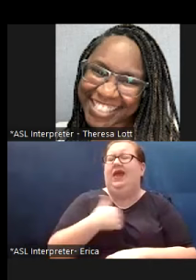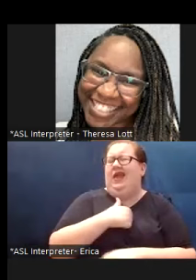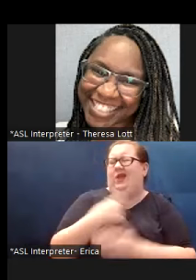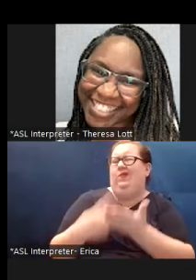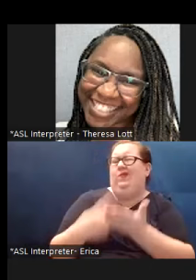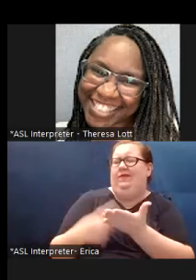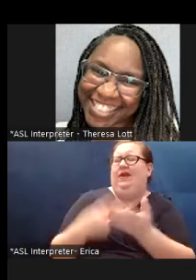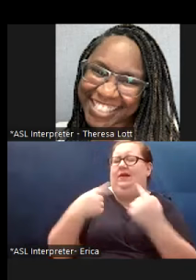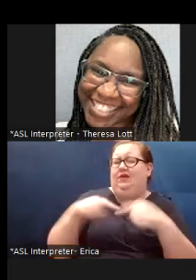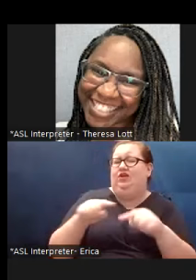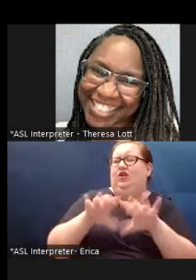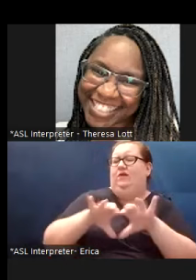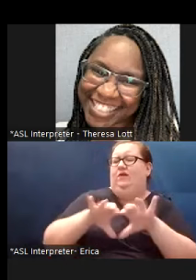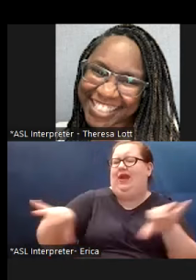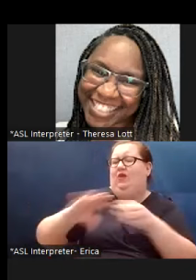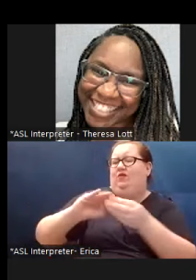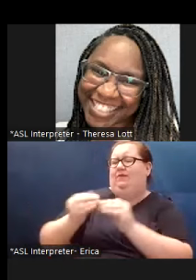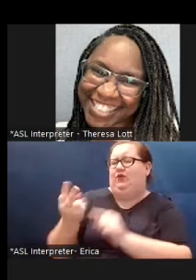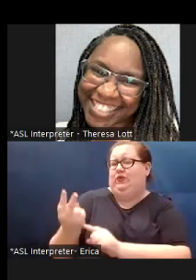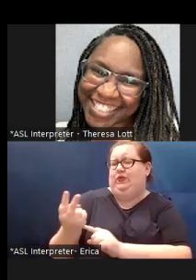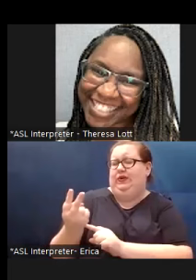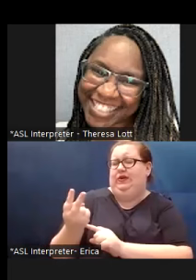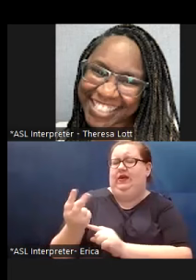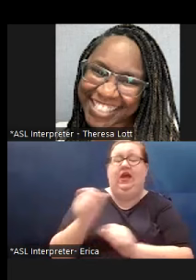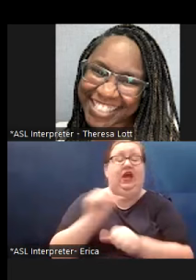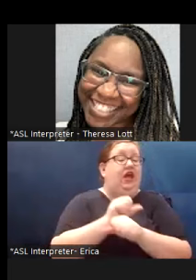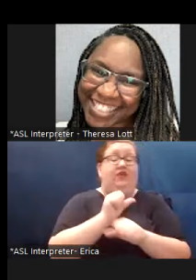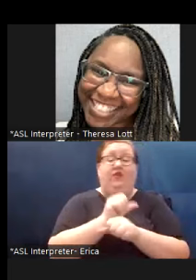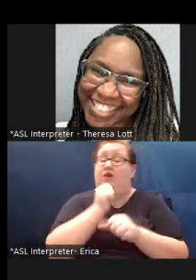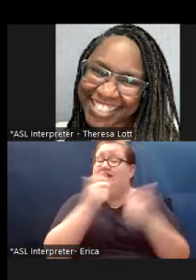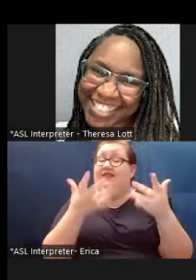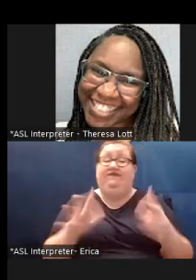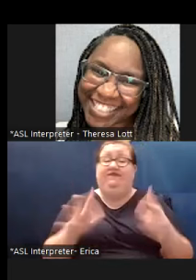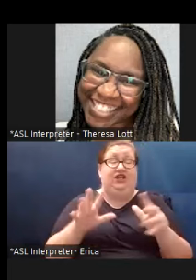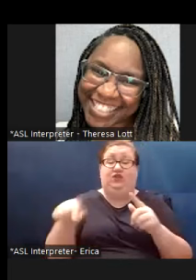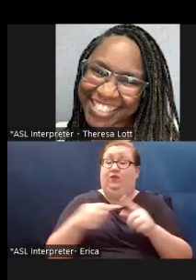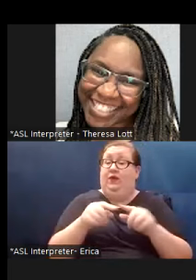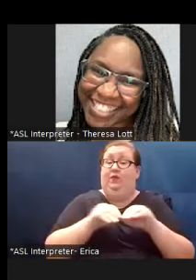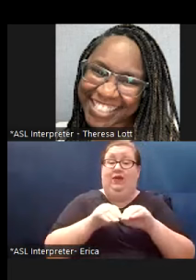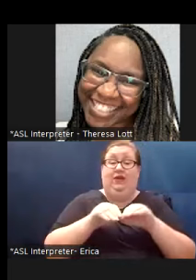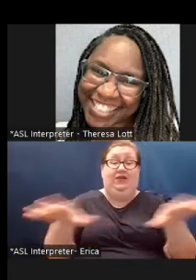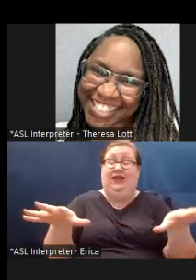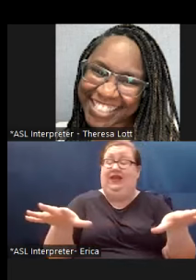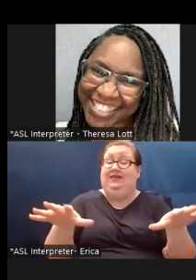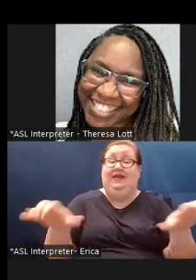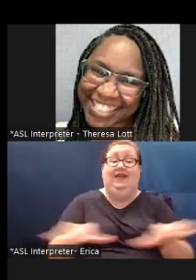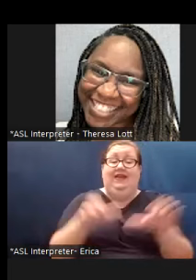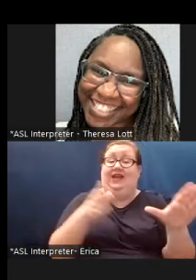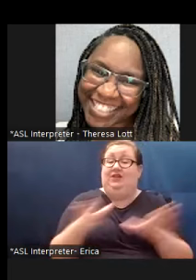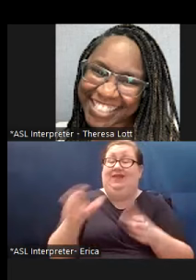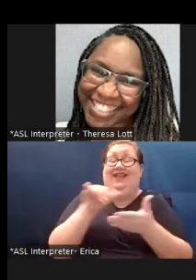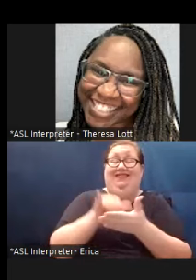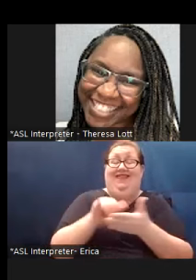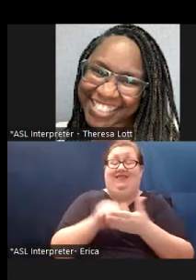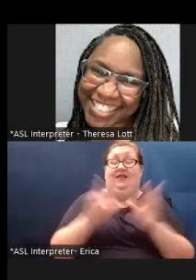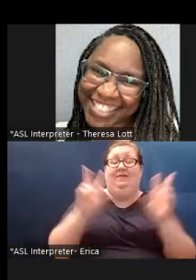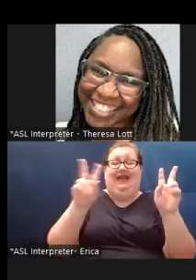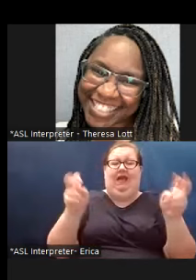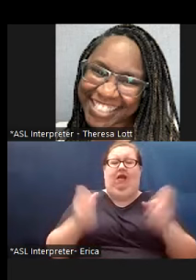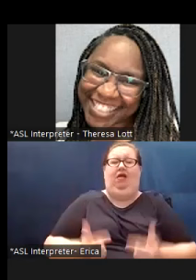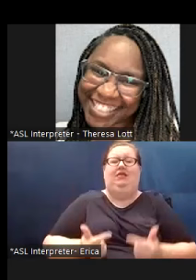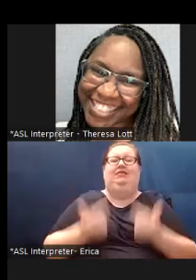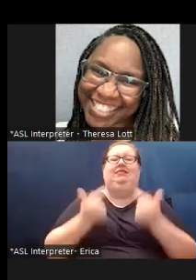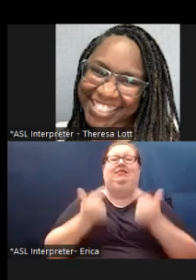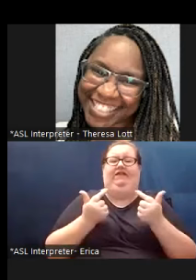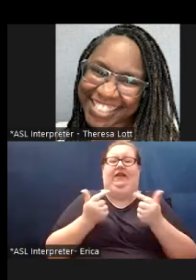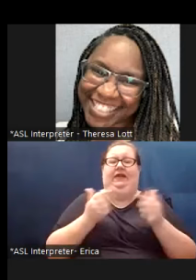in breakout number 2. The work doesn't end with the release of the action plan, which will be a living roadmap for us all to work from